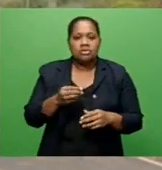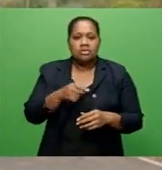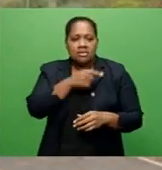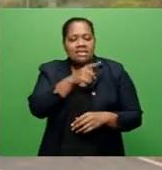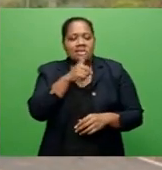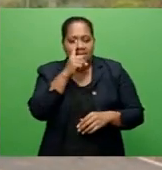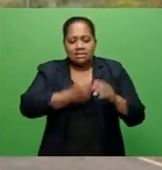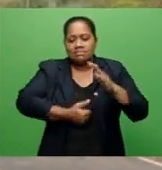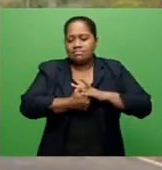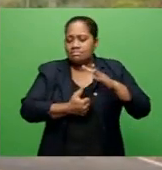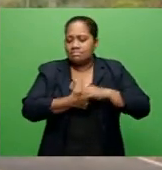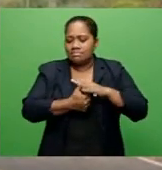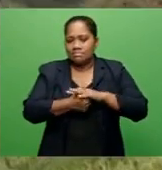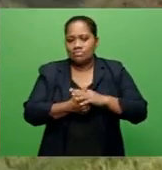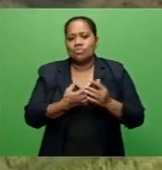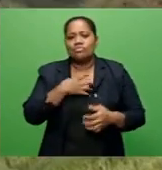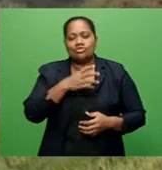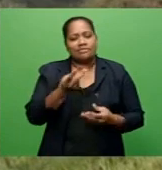more convenient.